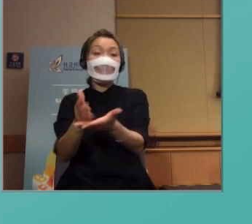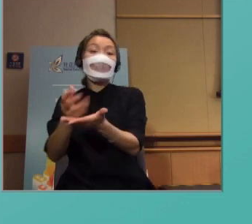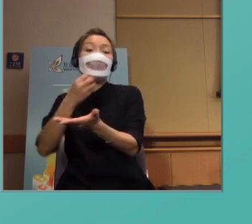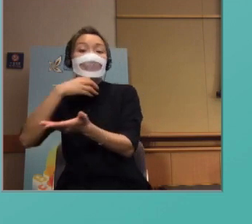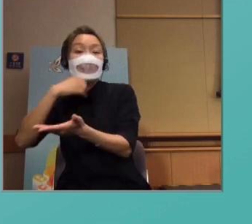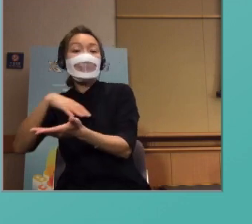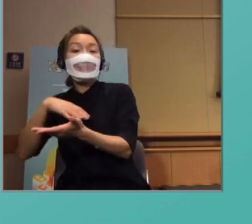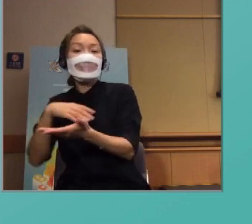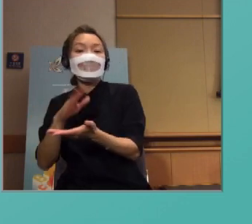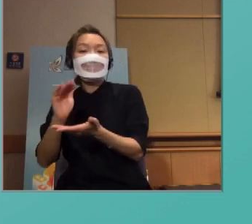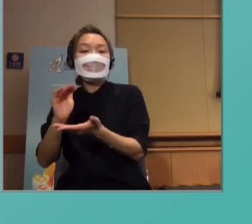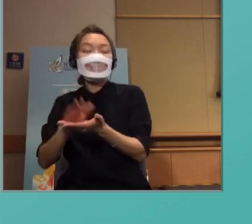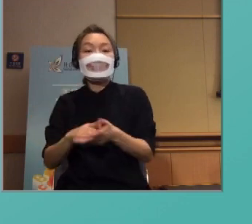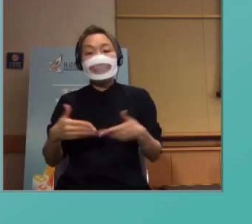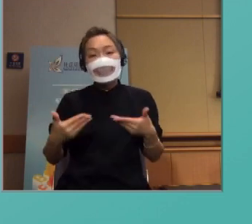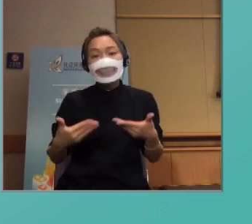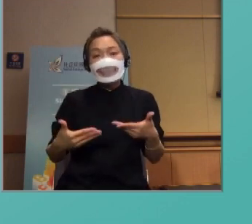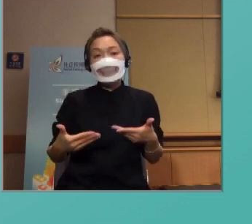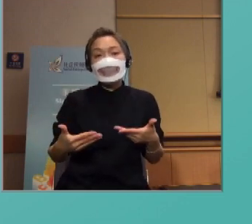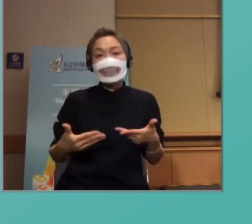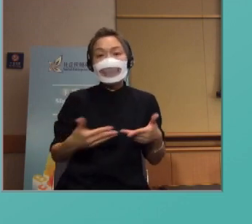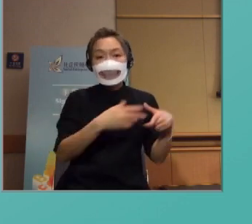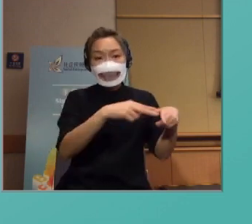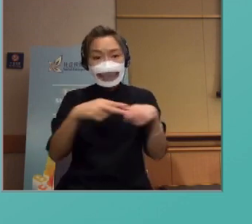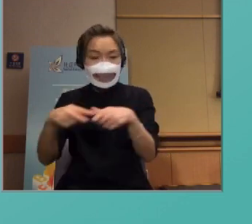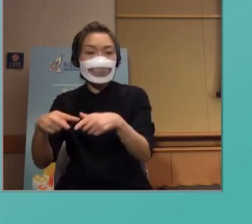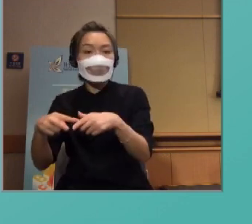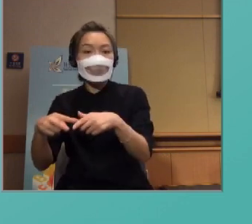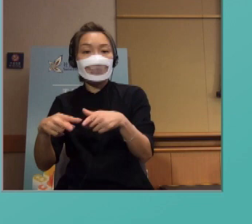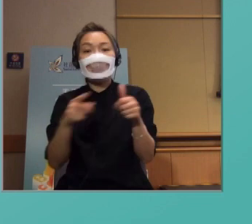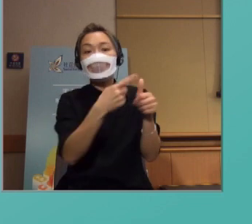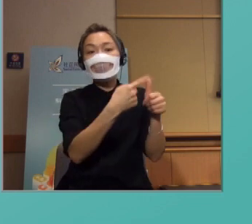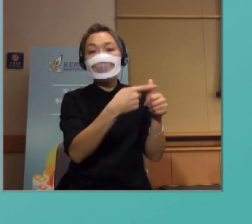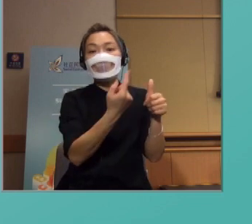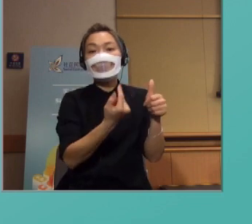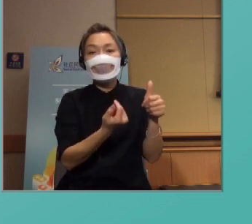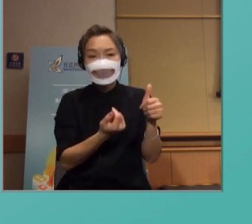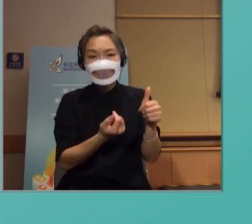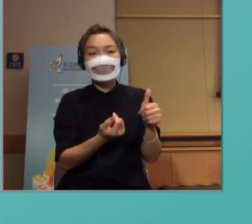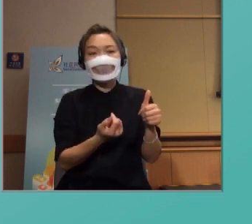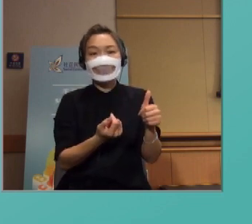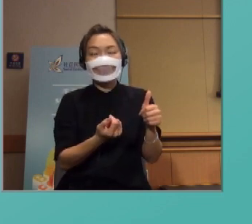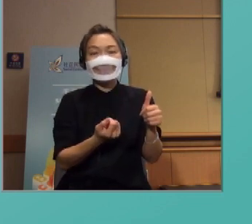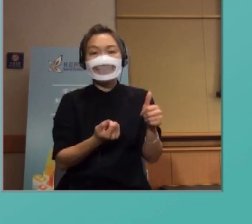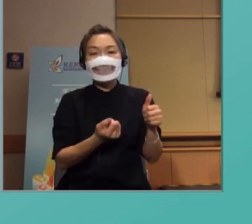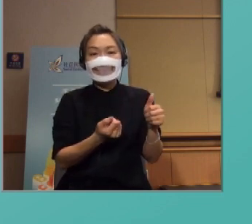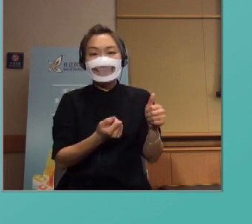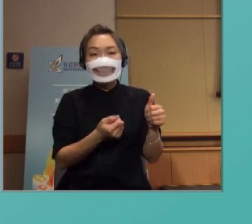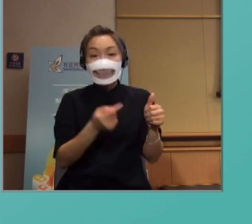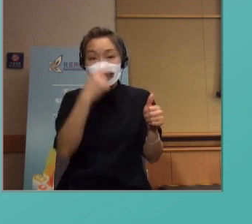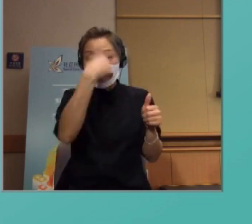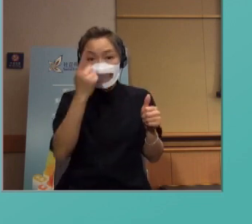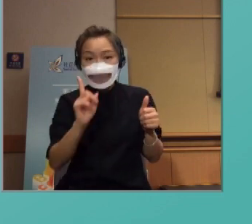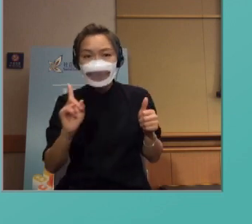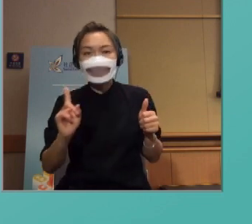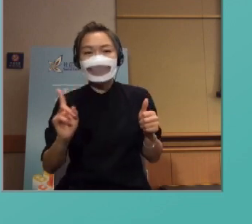further ado, let me just quickly introduce the speakers. And the first speaker will be Hanjin Tan. He's a musician,